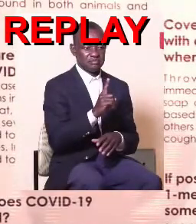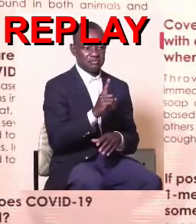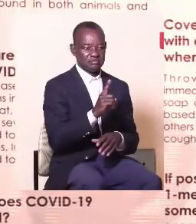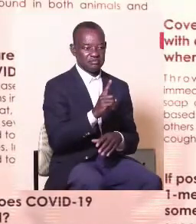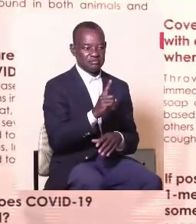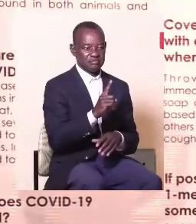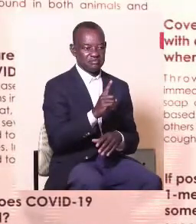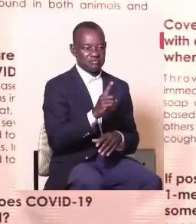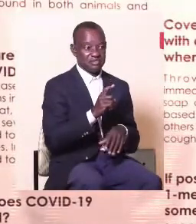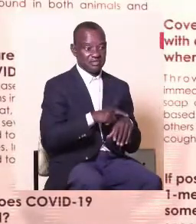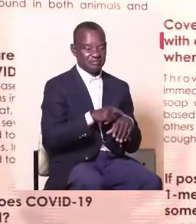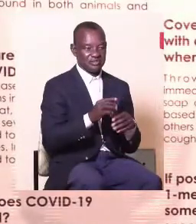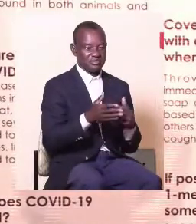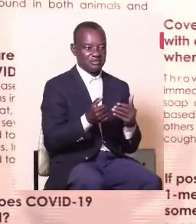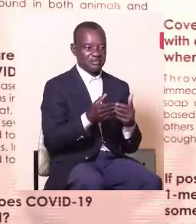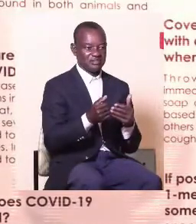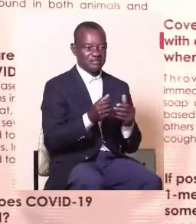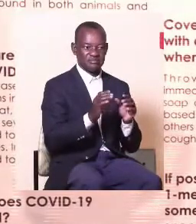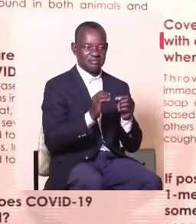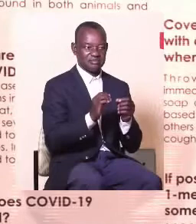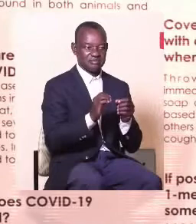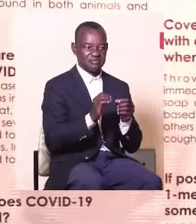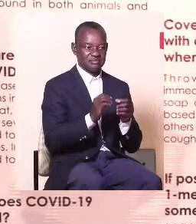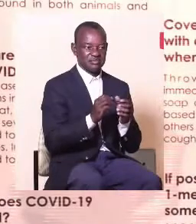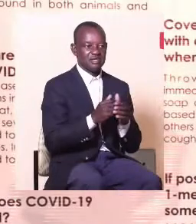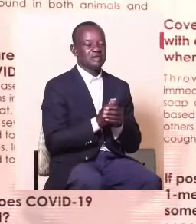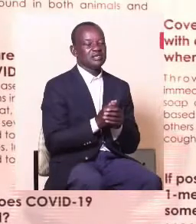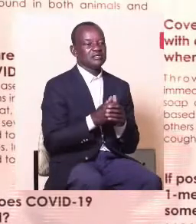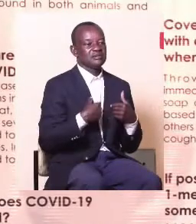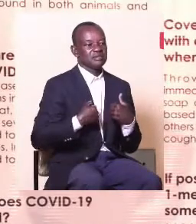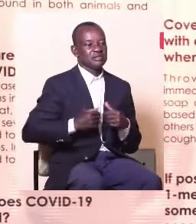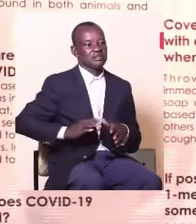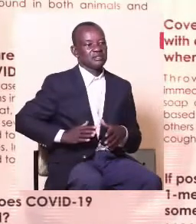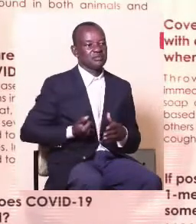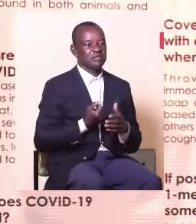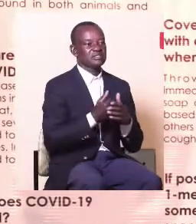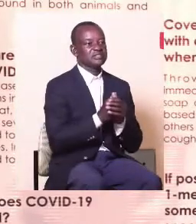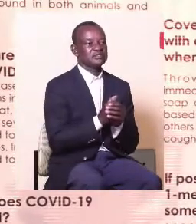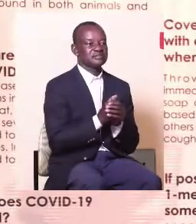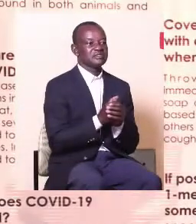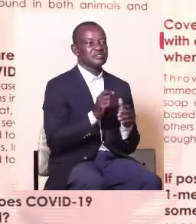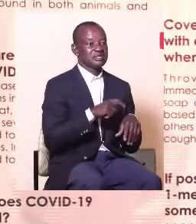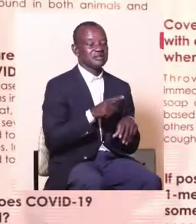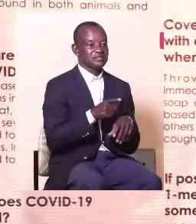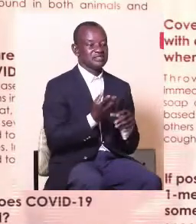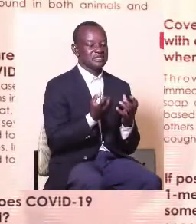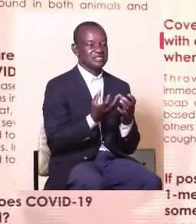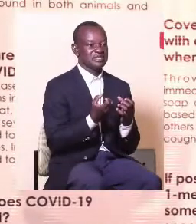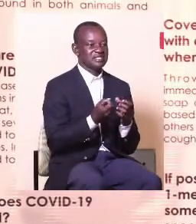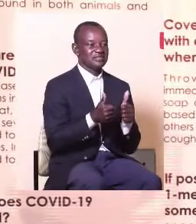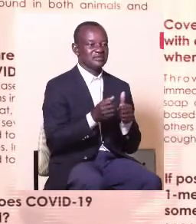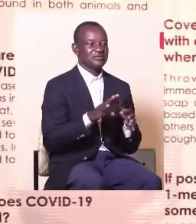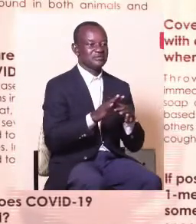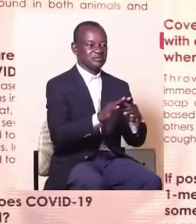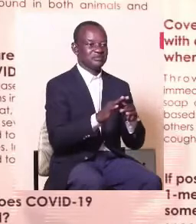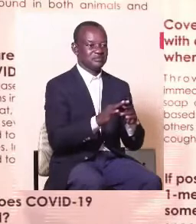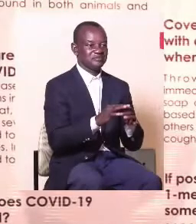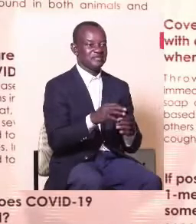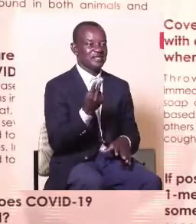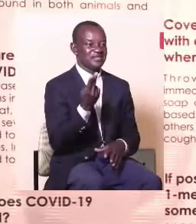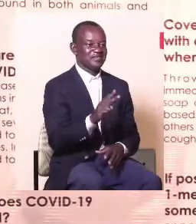And we really want the cooperation of each and everyone, because there will be no winner, there will be no loser. We